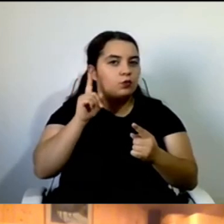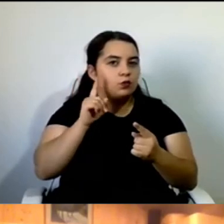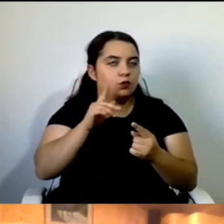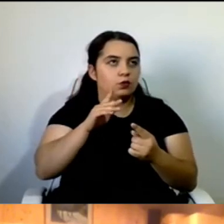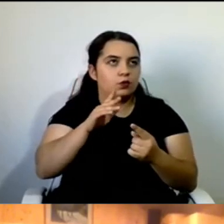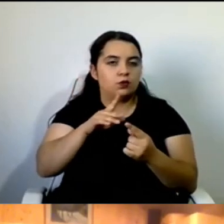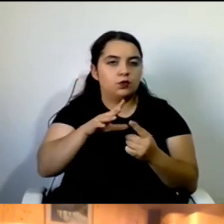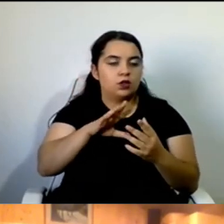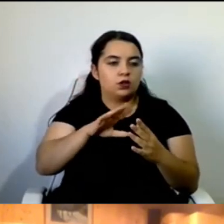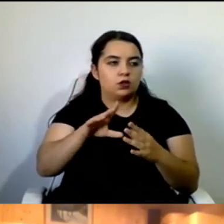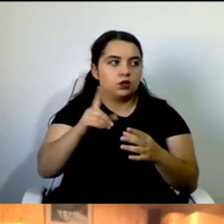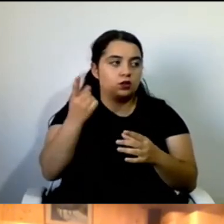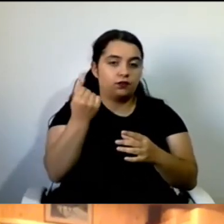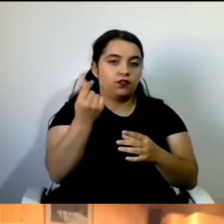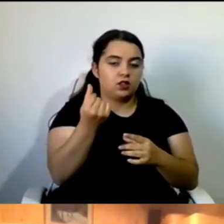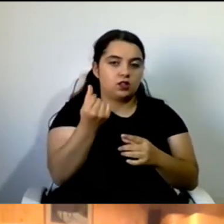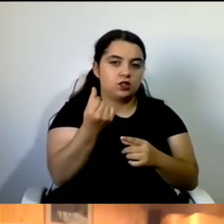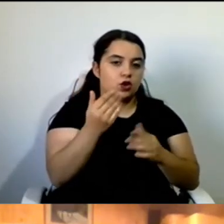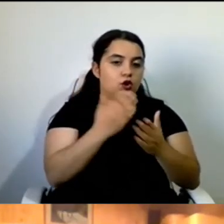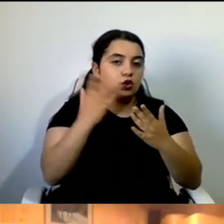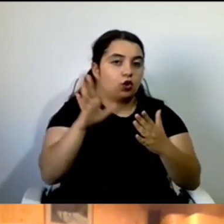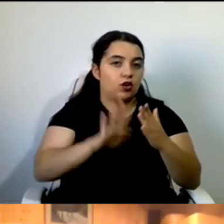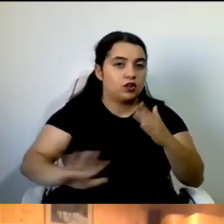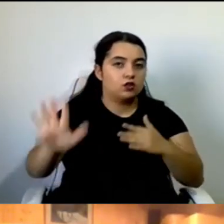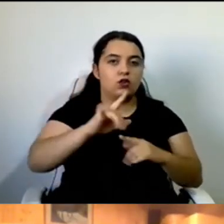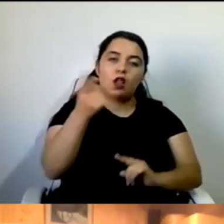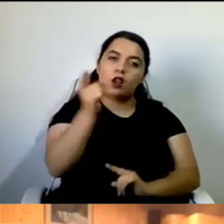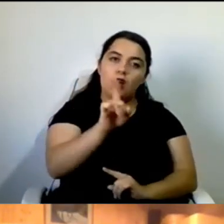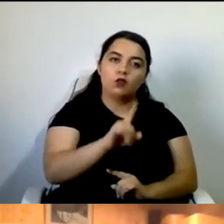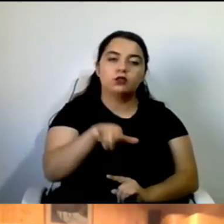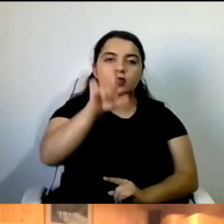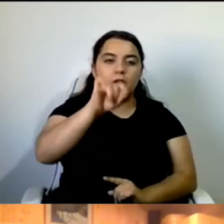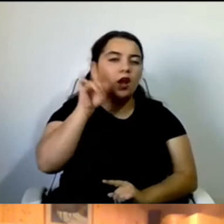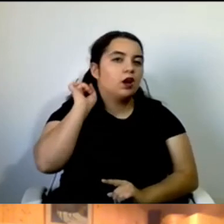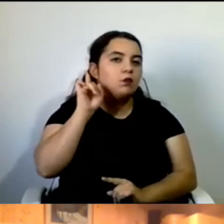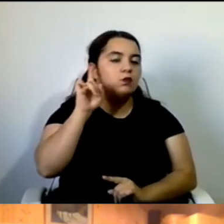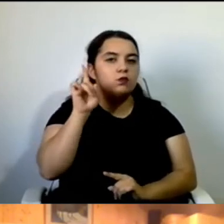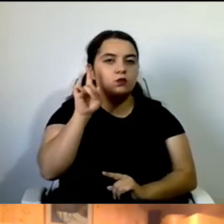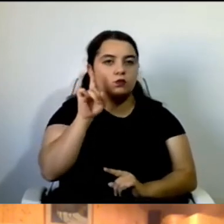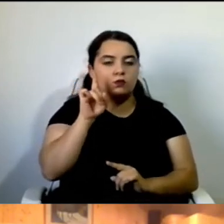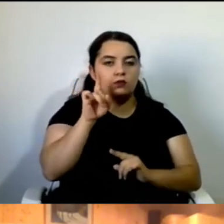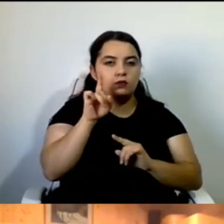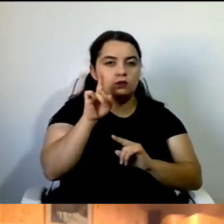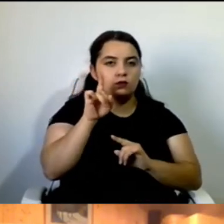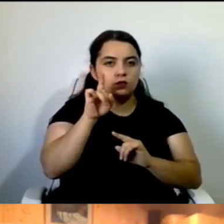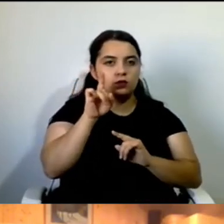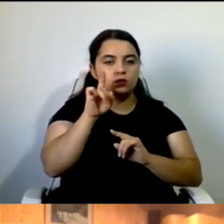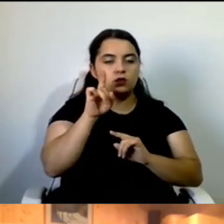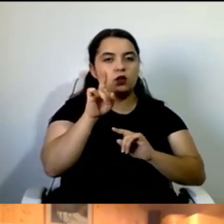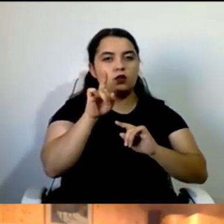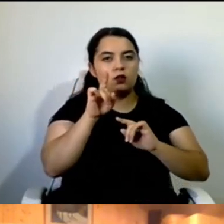address the way the decision making has gone away from independent living. And STEEL